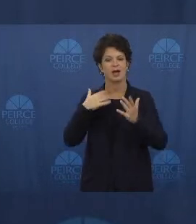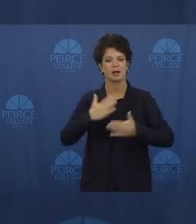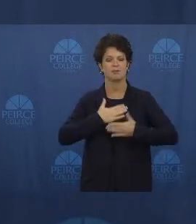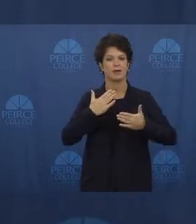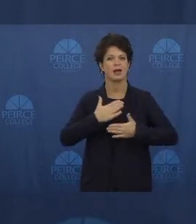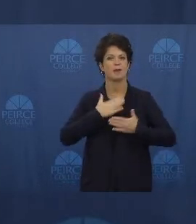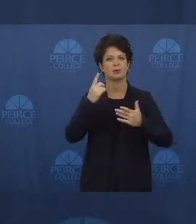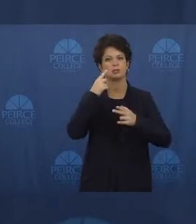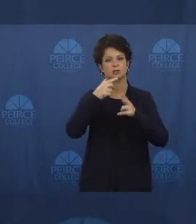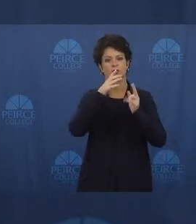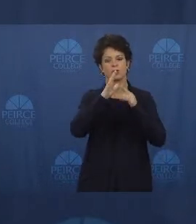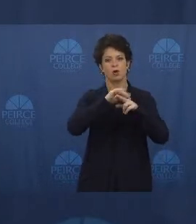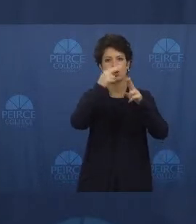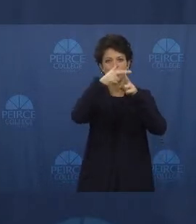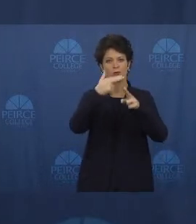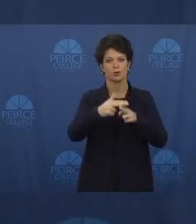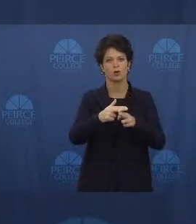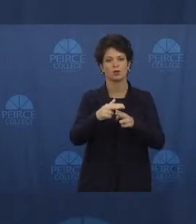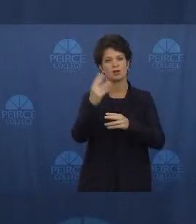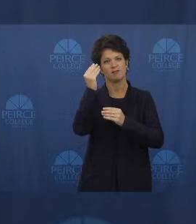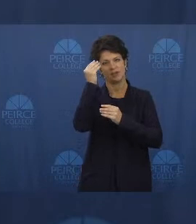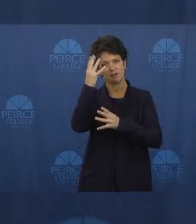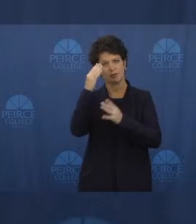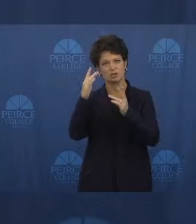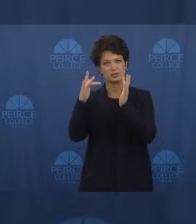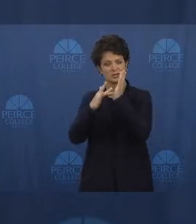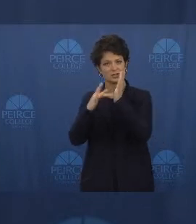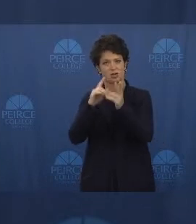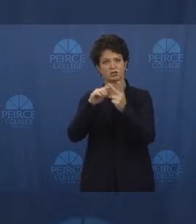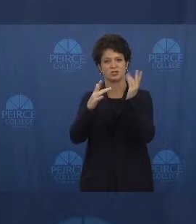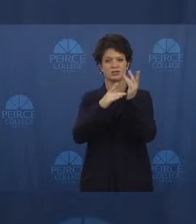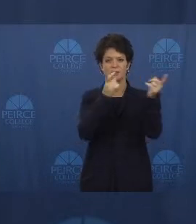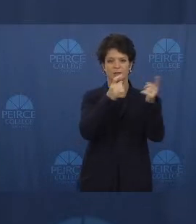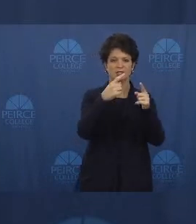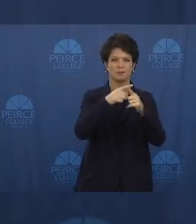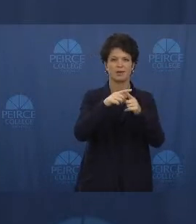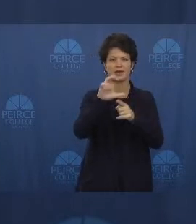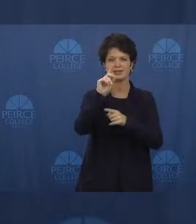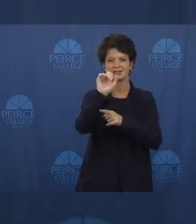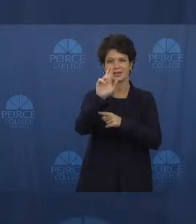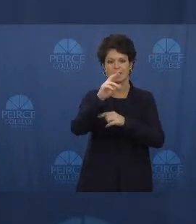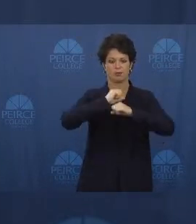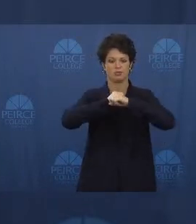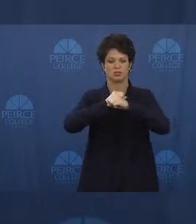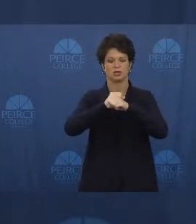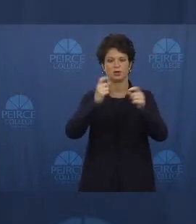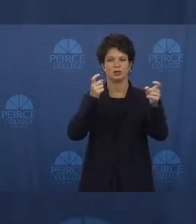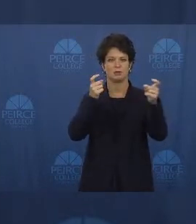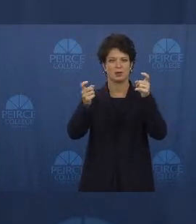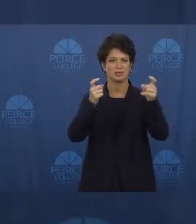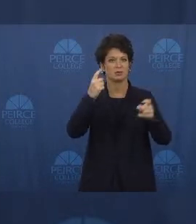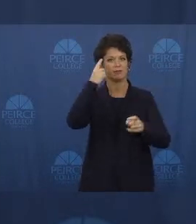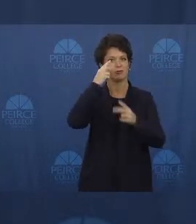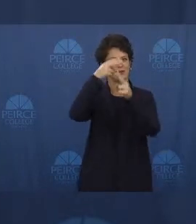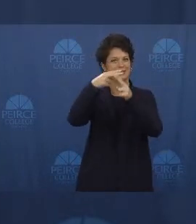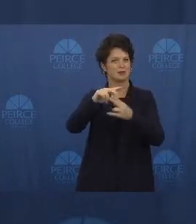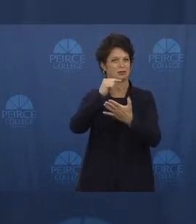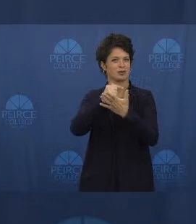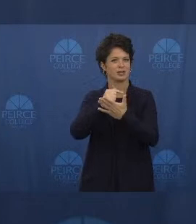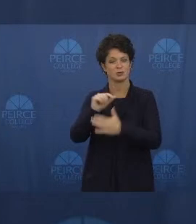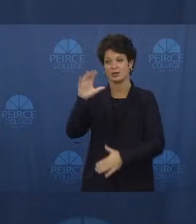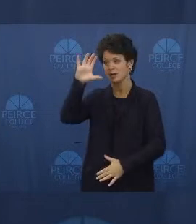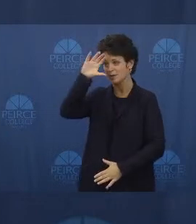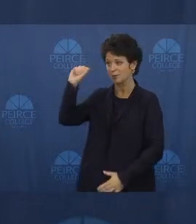of Information Technology, Technology Management, and Cybersecurity candidates for graduation. President